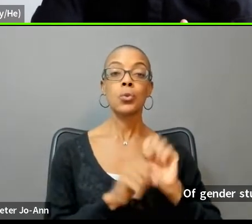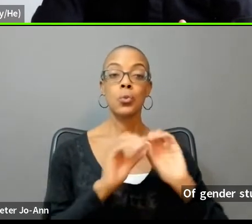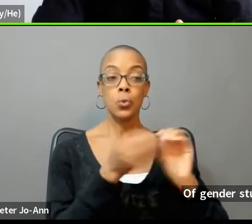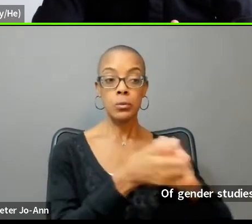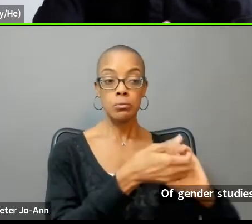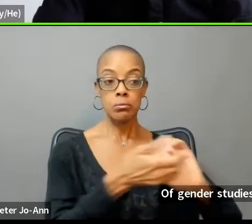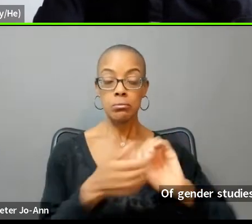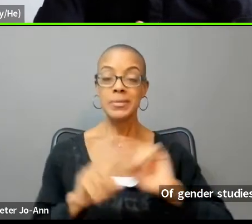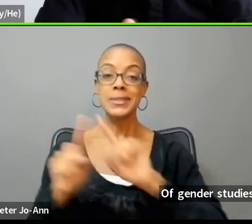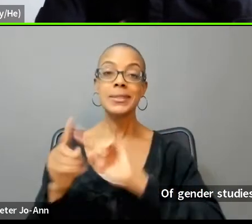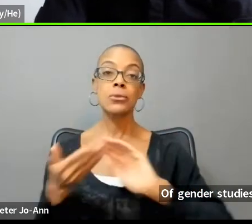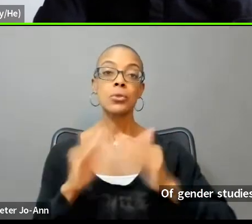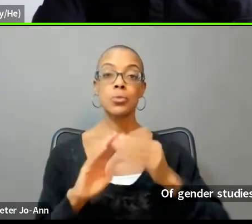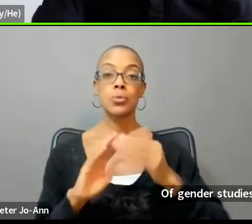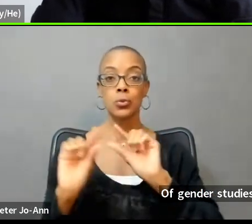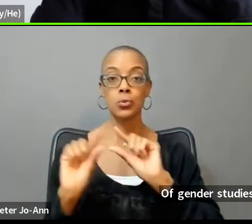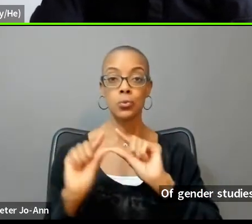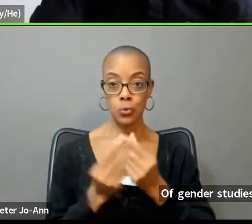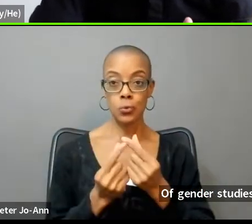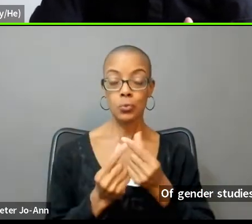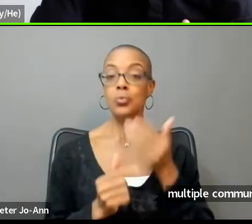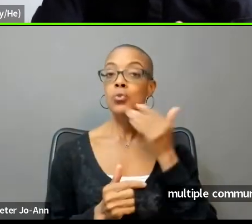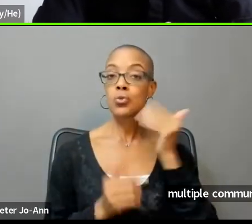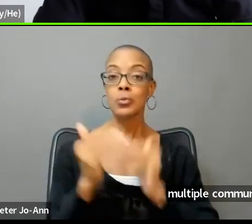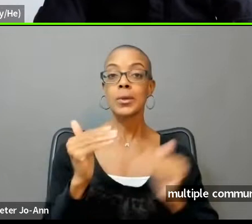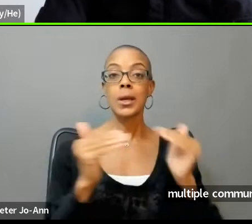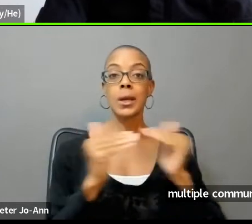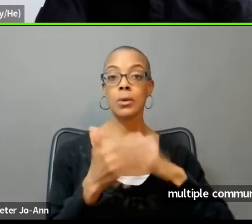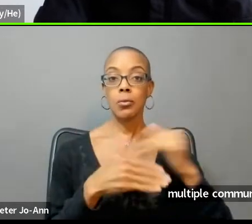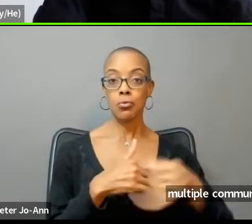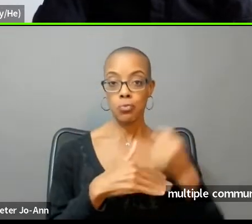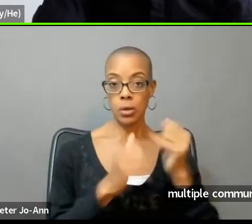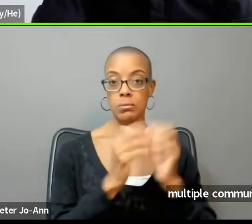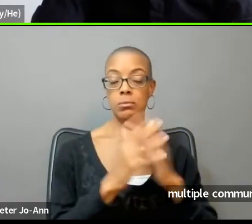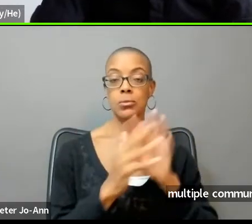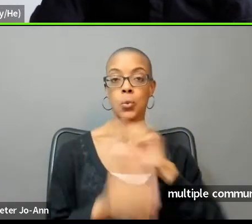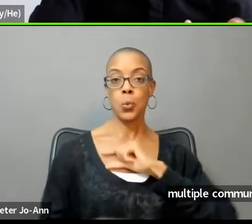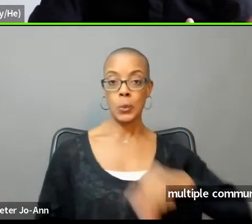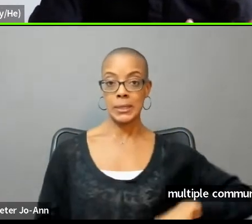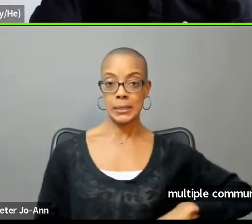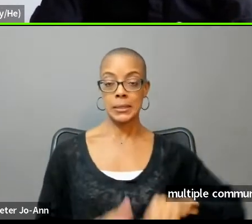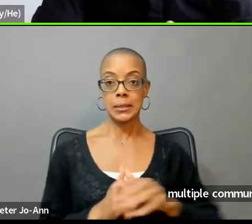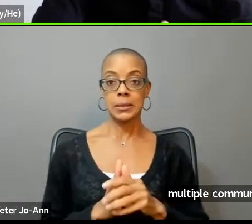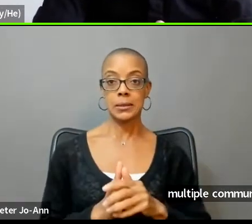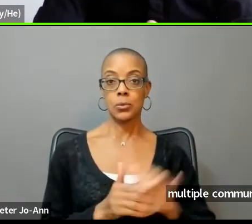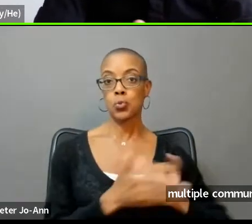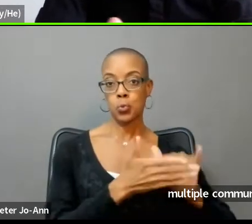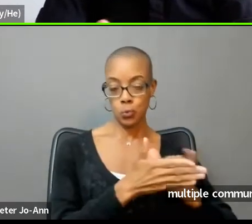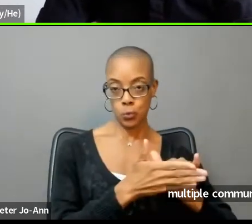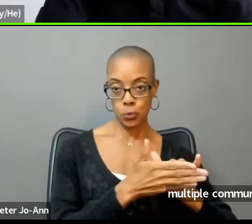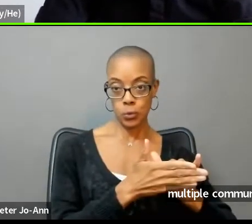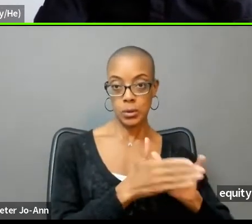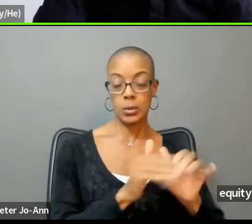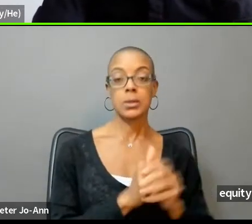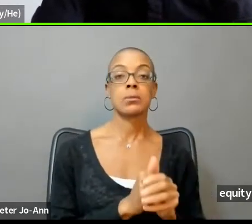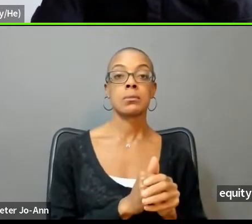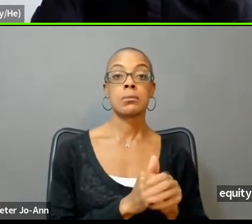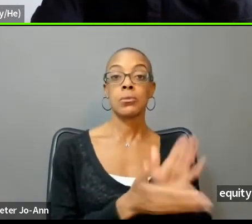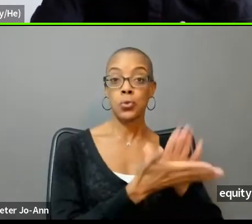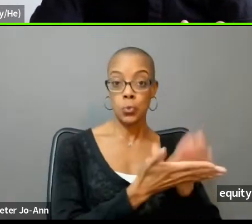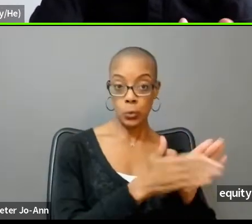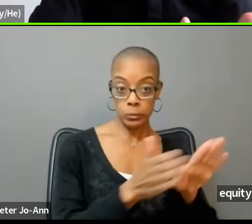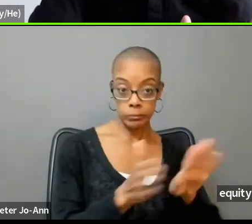groups, including the Caribbean Equity Project based in Queens, New York. Outside of academia, Ryan